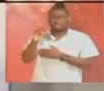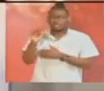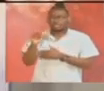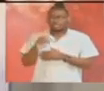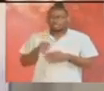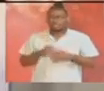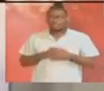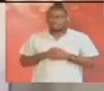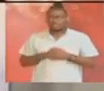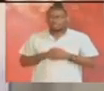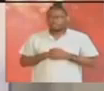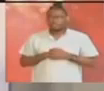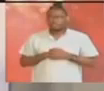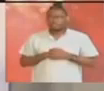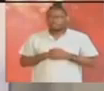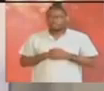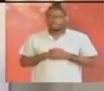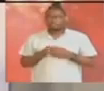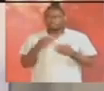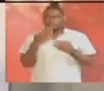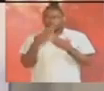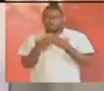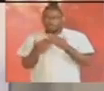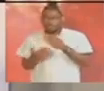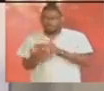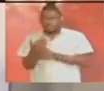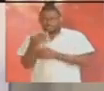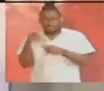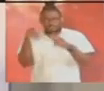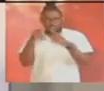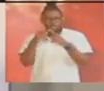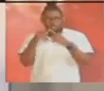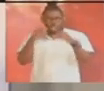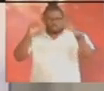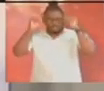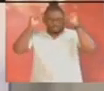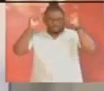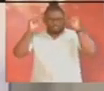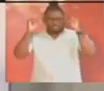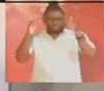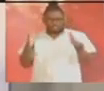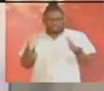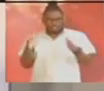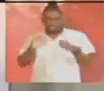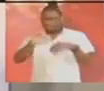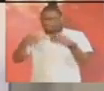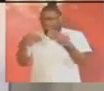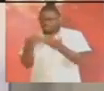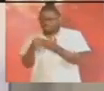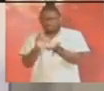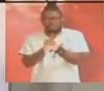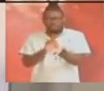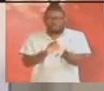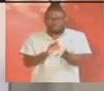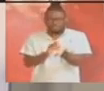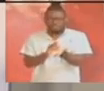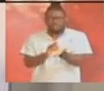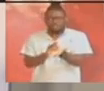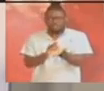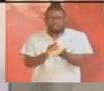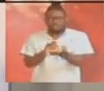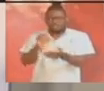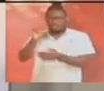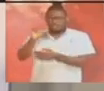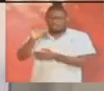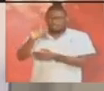Thank you, Alexander. Good morning to the Minister. Good morning to my colleagues, Dr. Parasram, Dr. Trotman, Dr. Amor, and the GM of Nursing